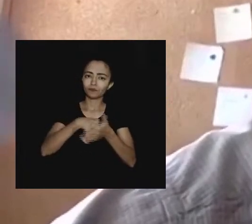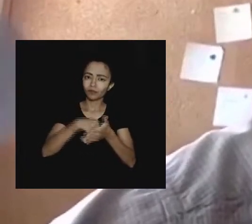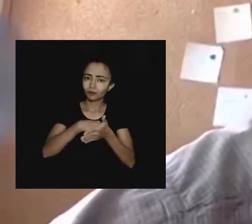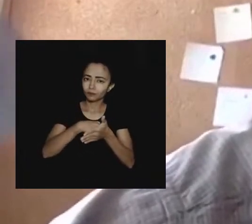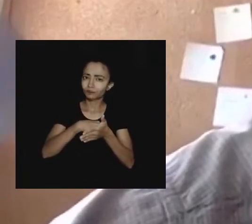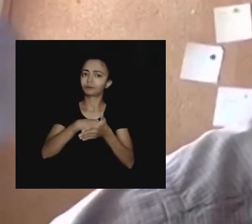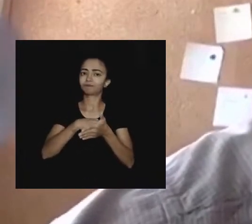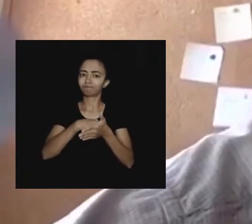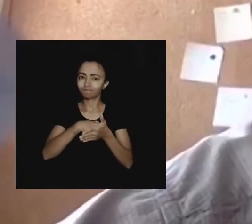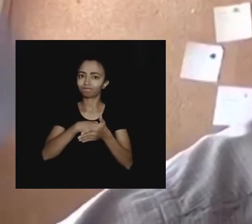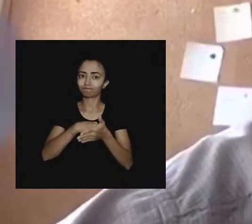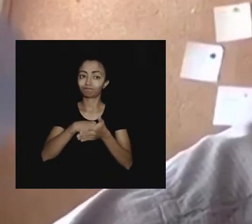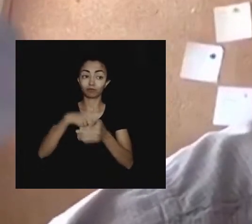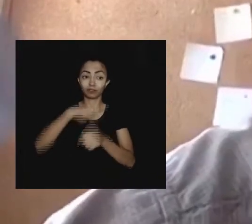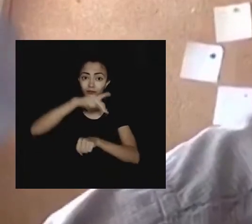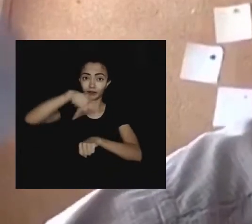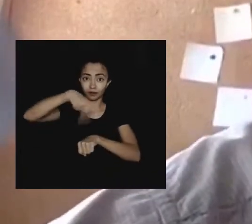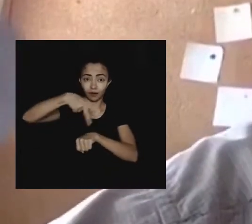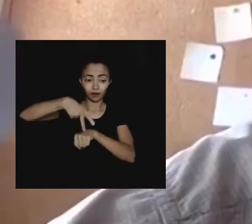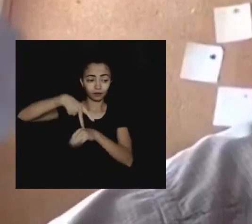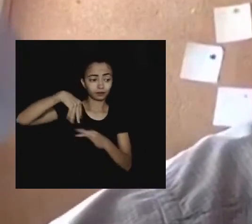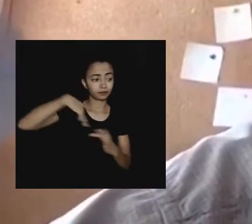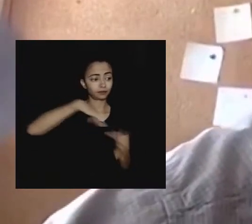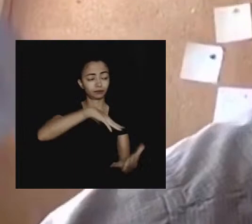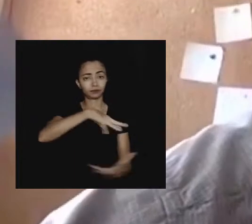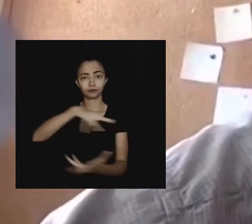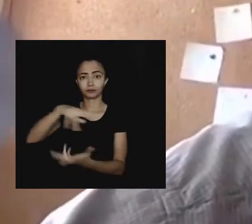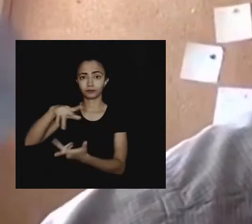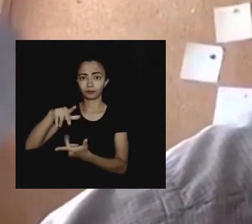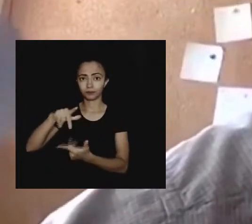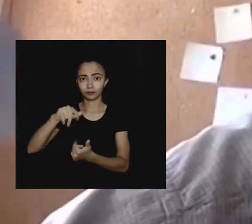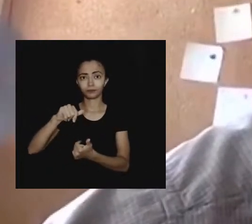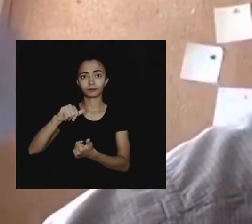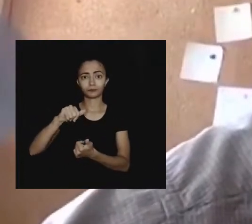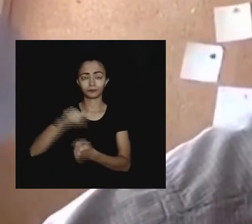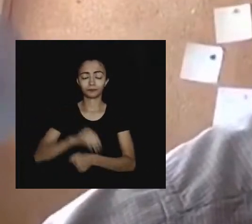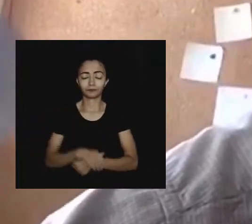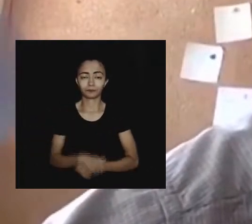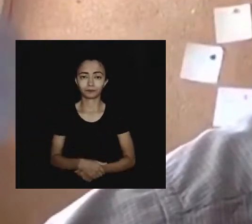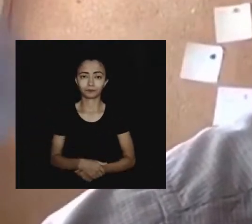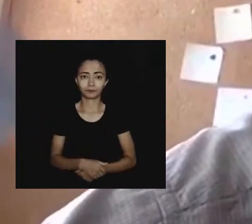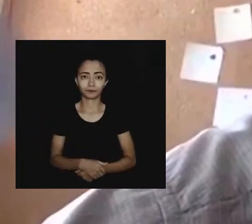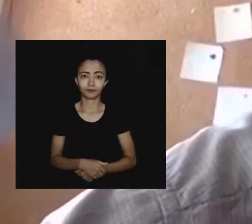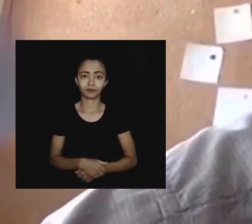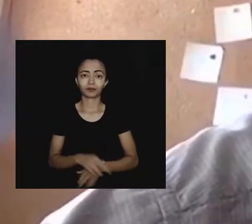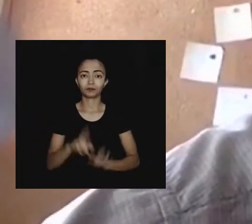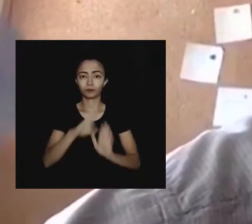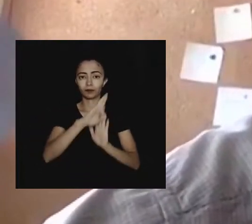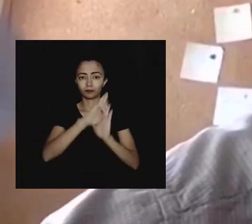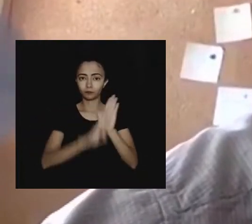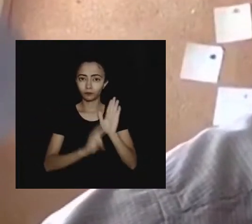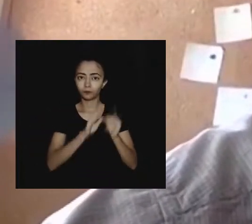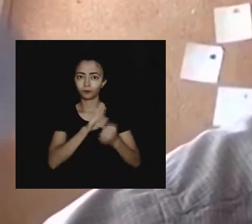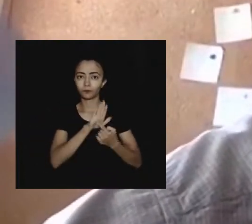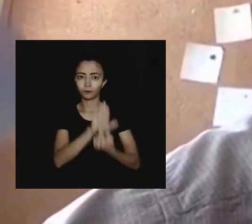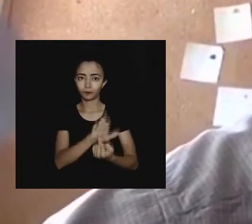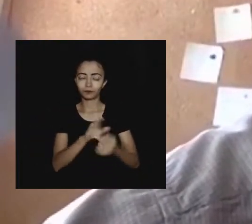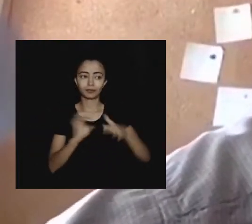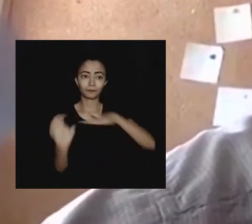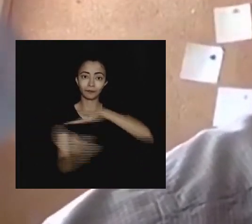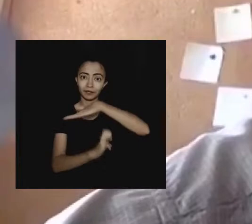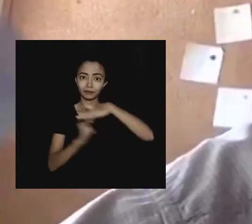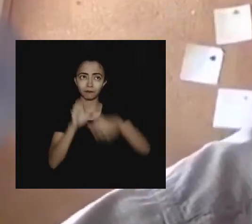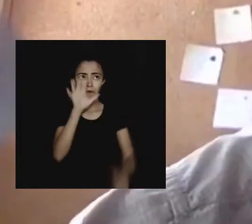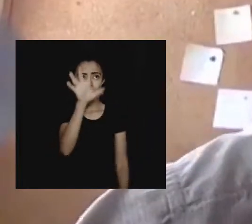defend that this is an international fight, as presented, as stated in